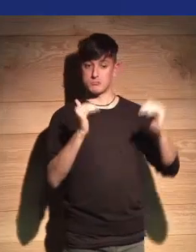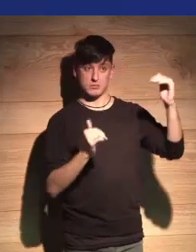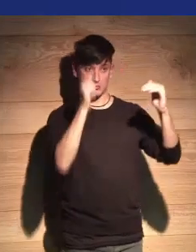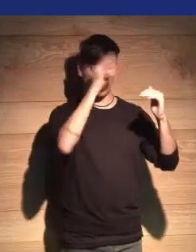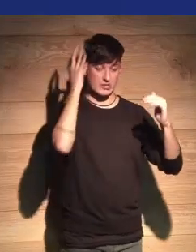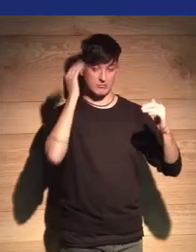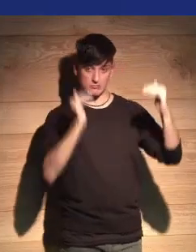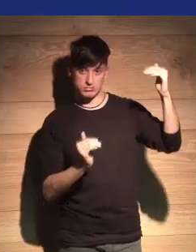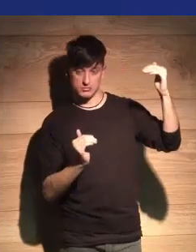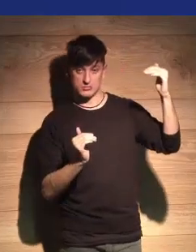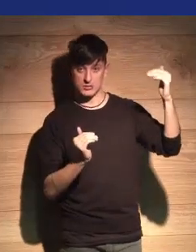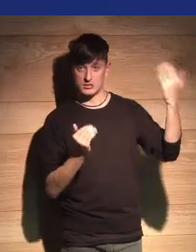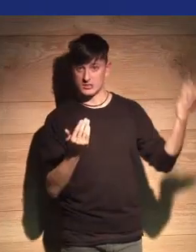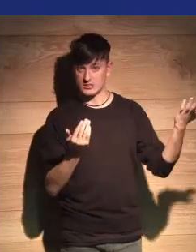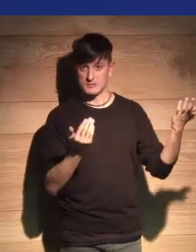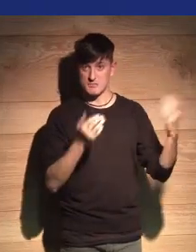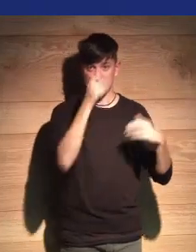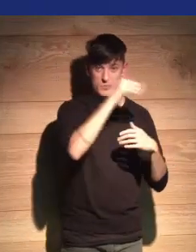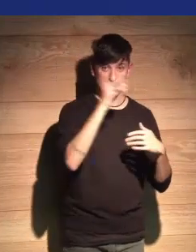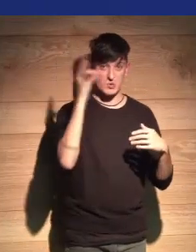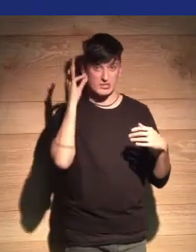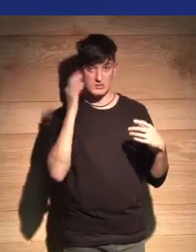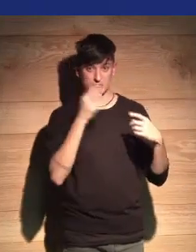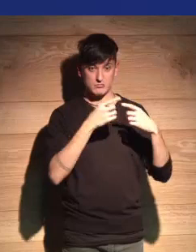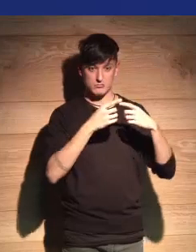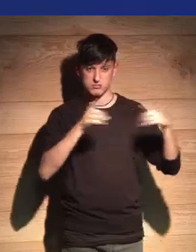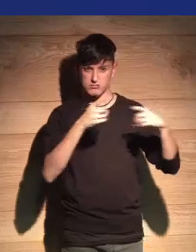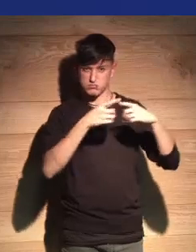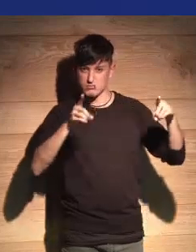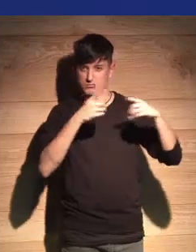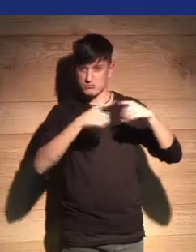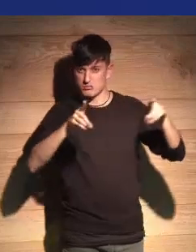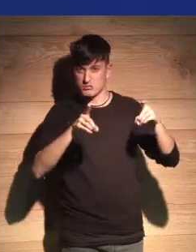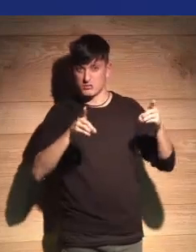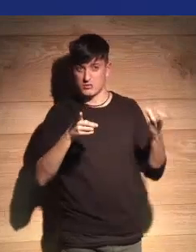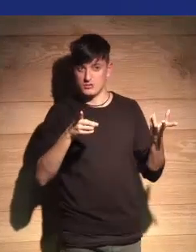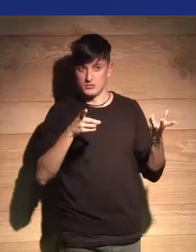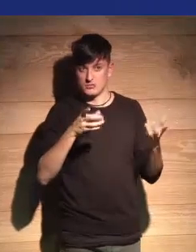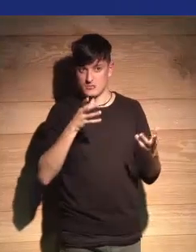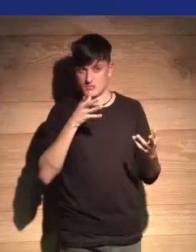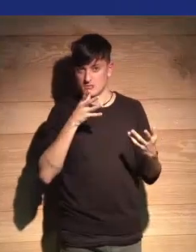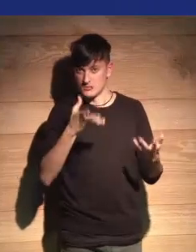gap, perpetuates economic differences between men and women.